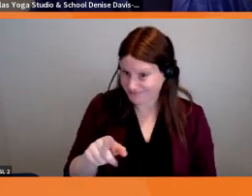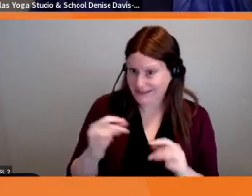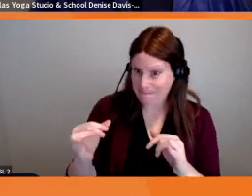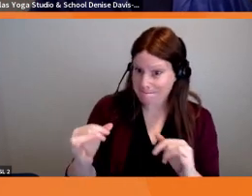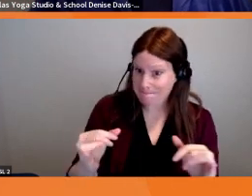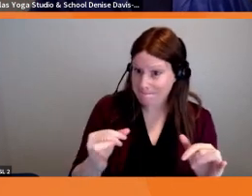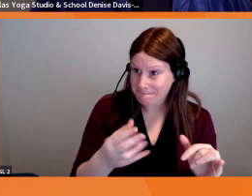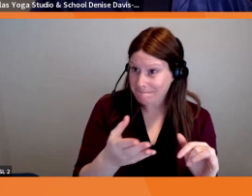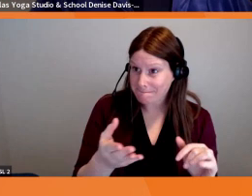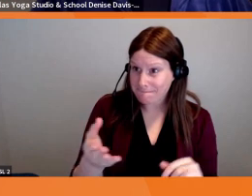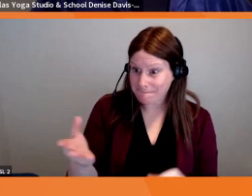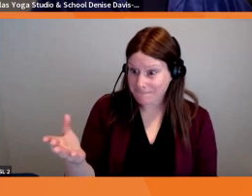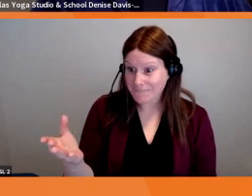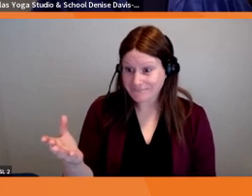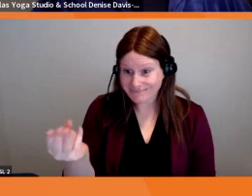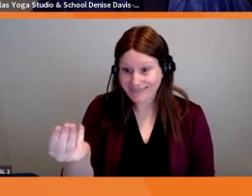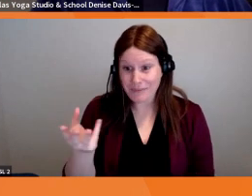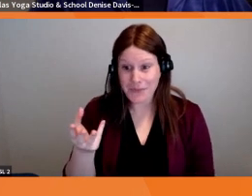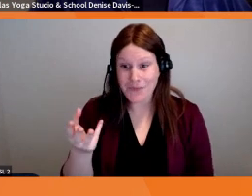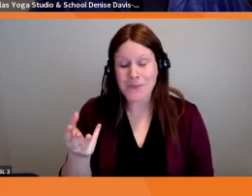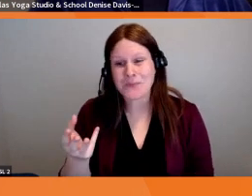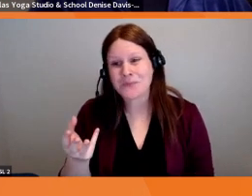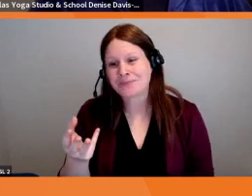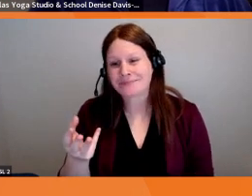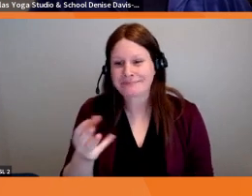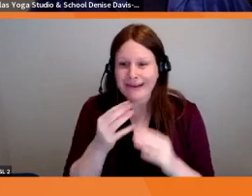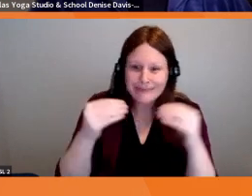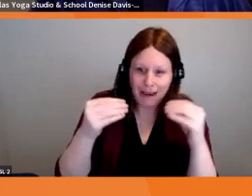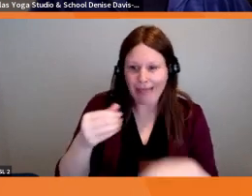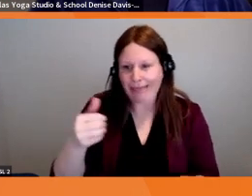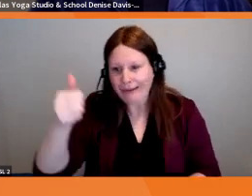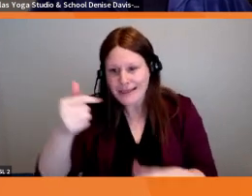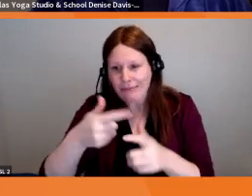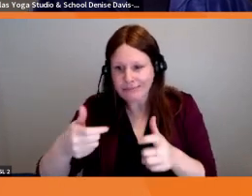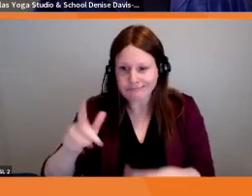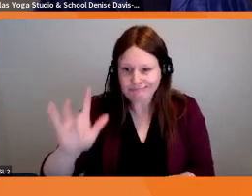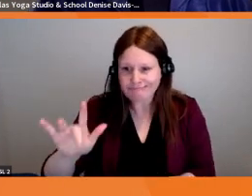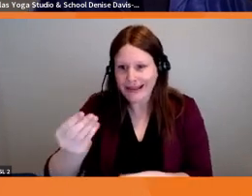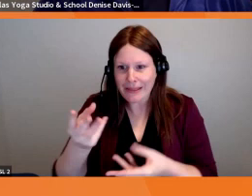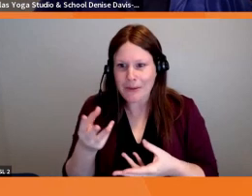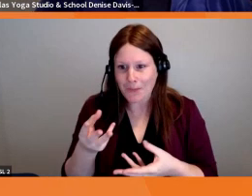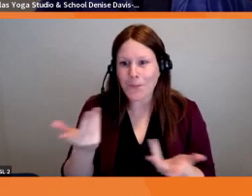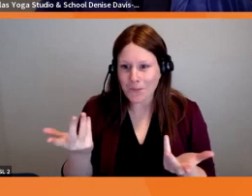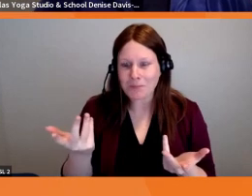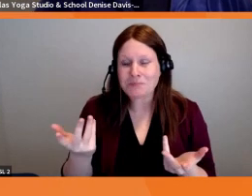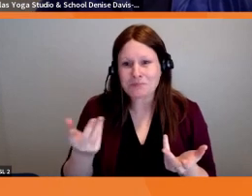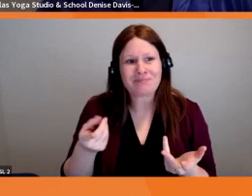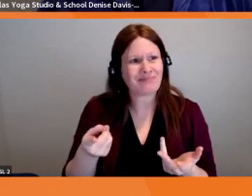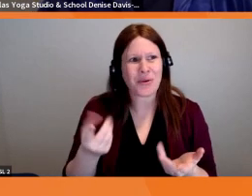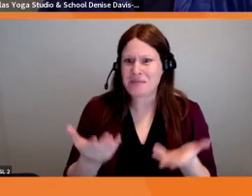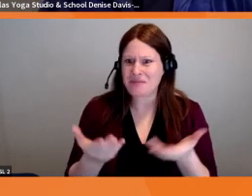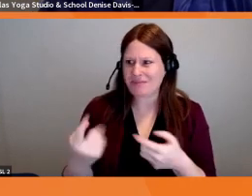right? And tell me about who had, you know, a transformation over the last couple of years that interfered with